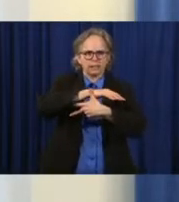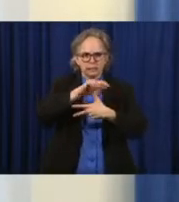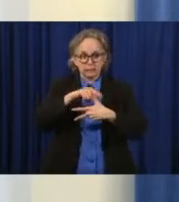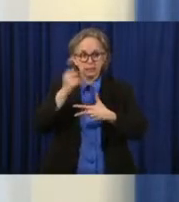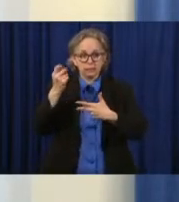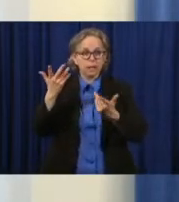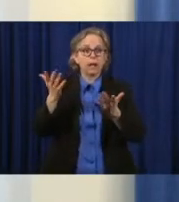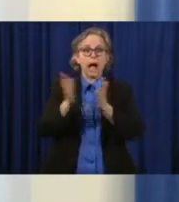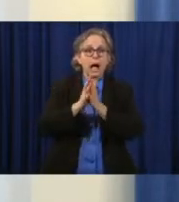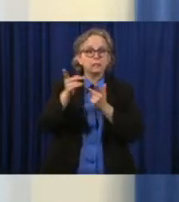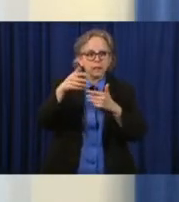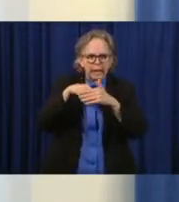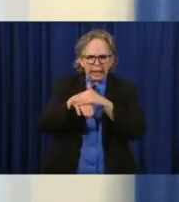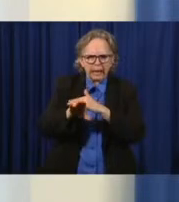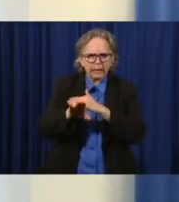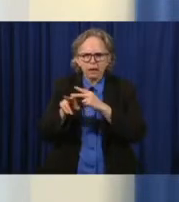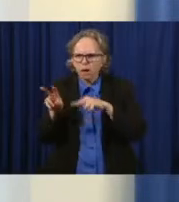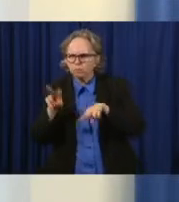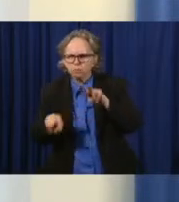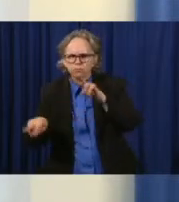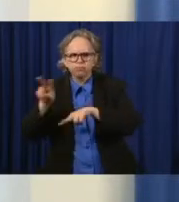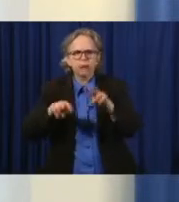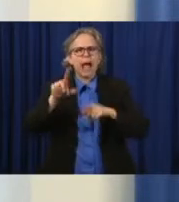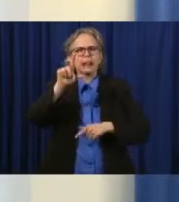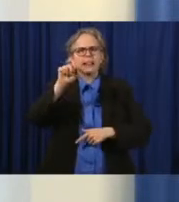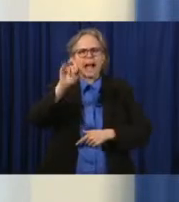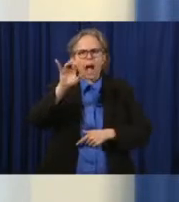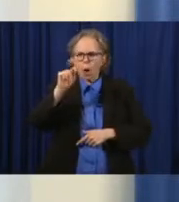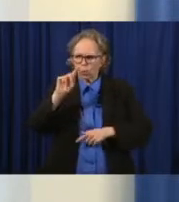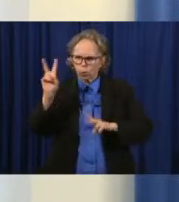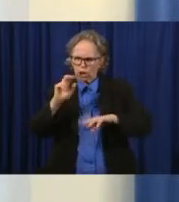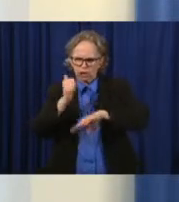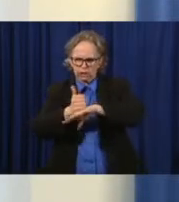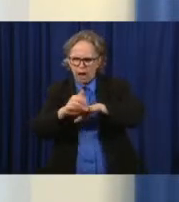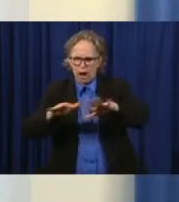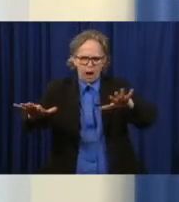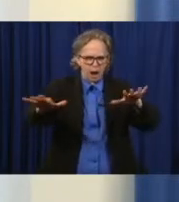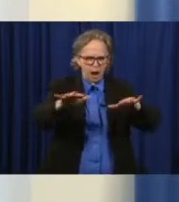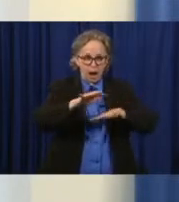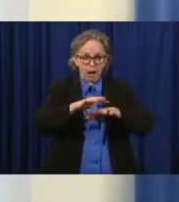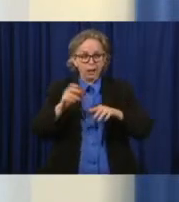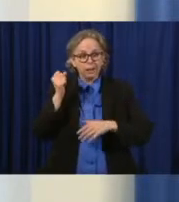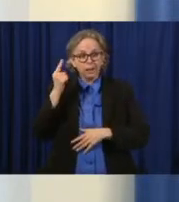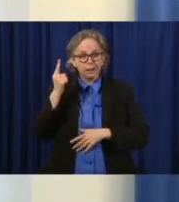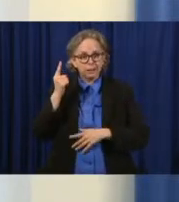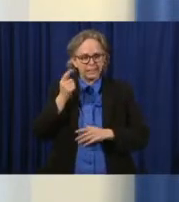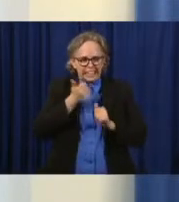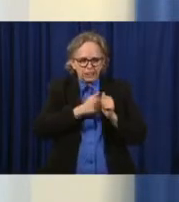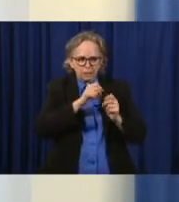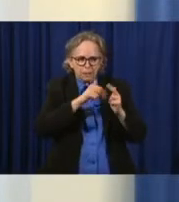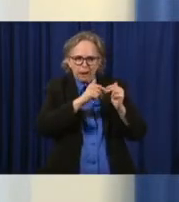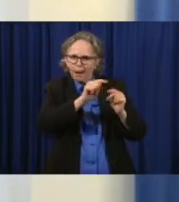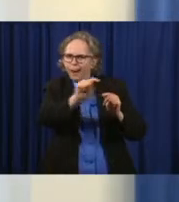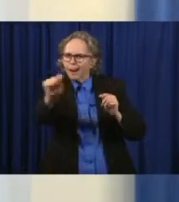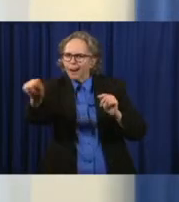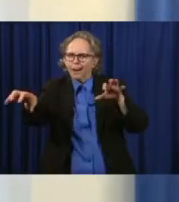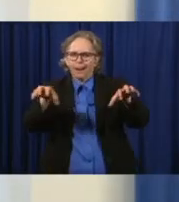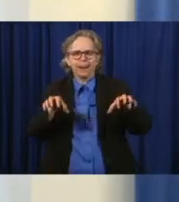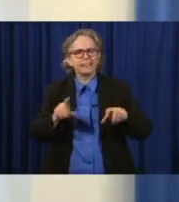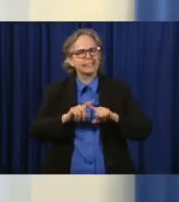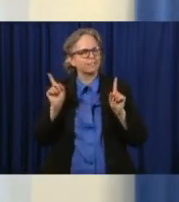because every story is a little different in the disease detective work. Now, these tests, as we know, many people